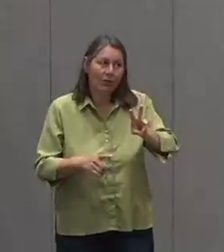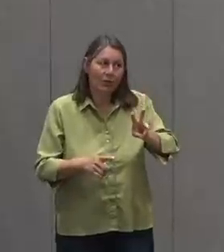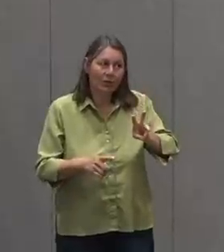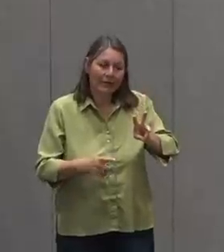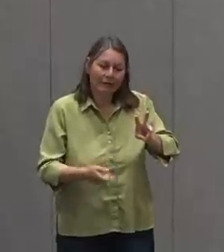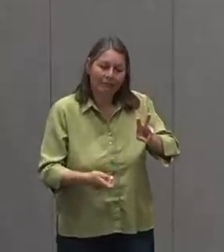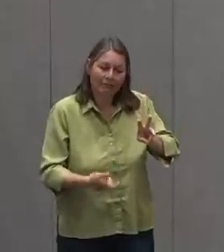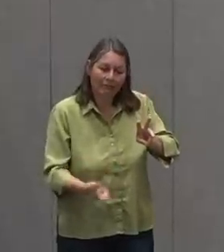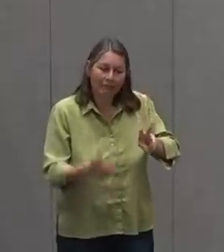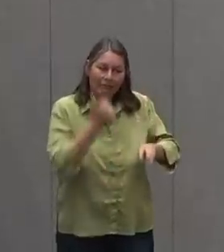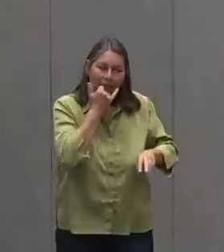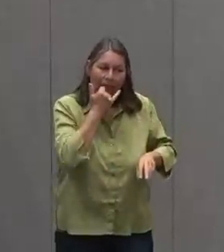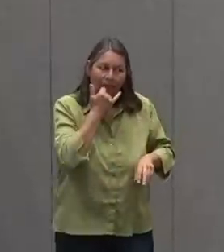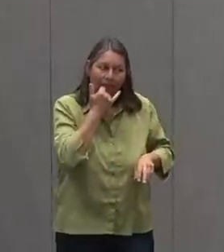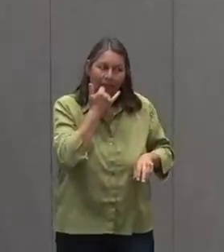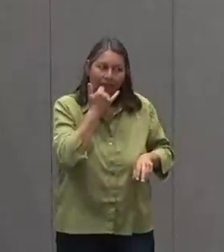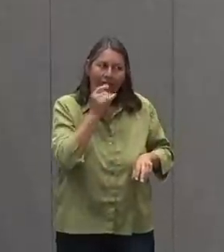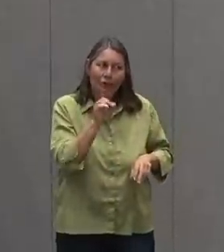again.